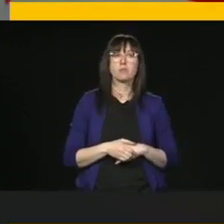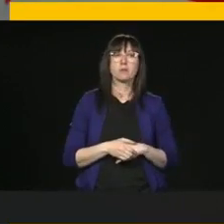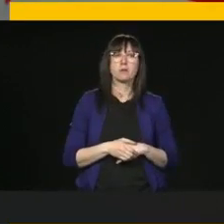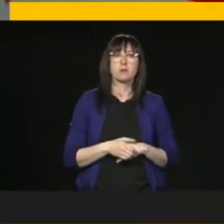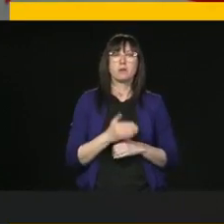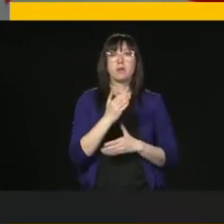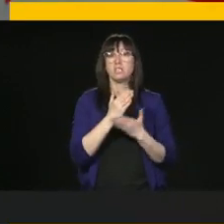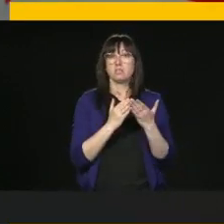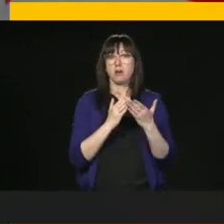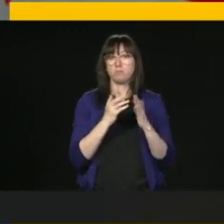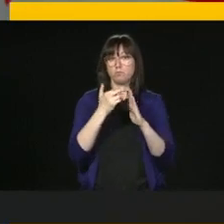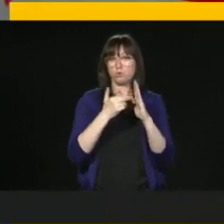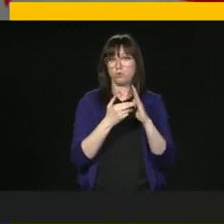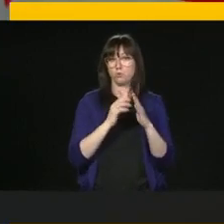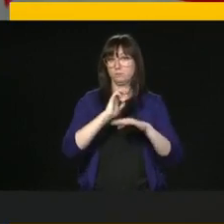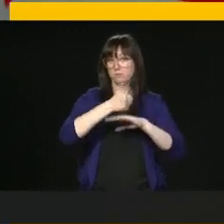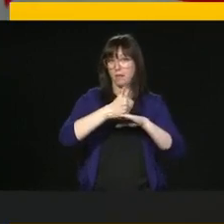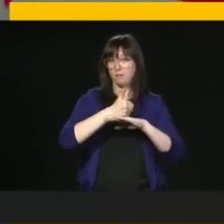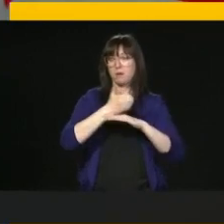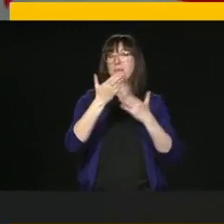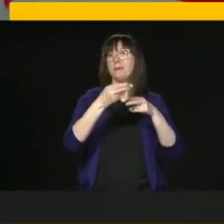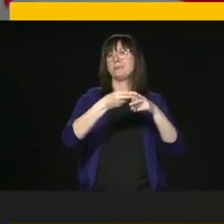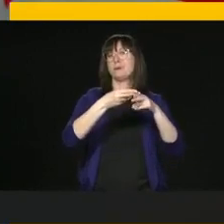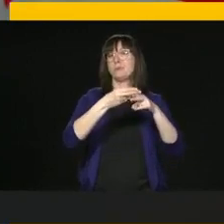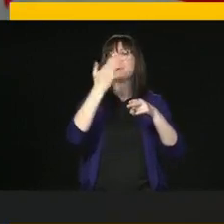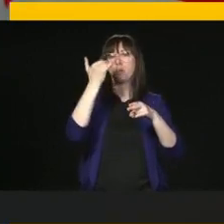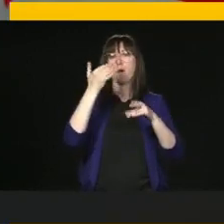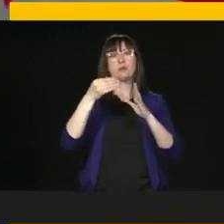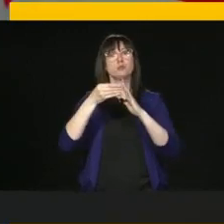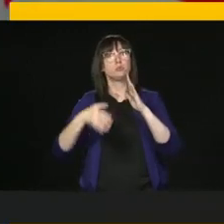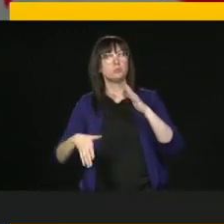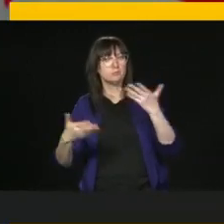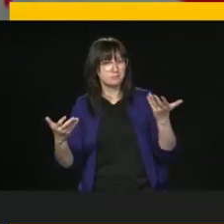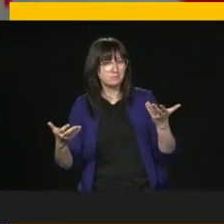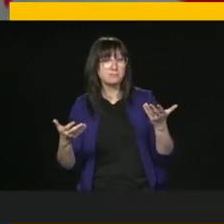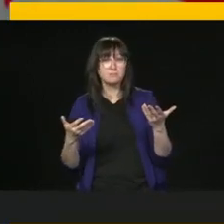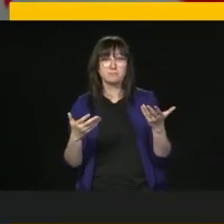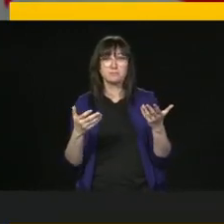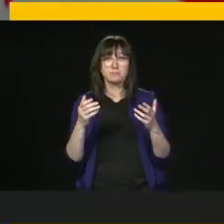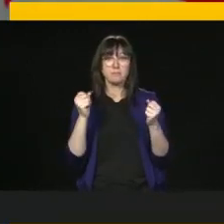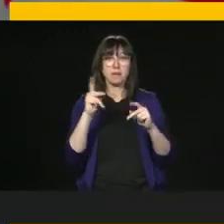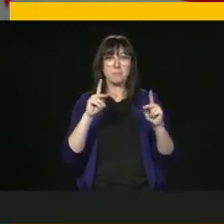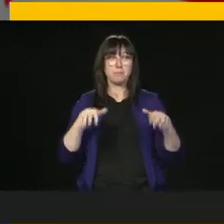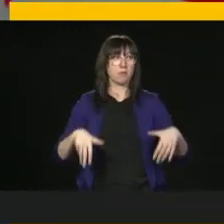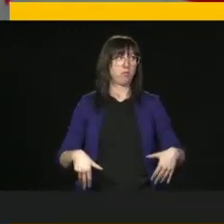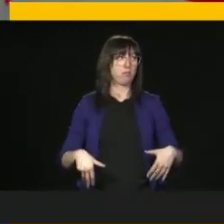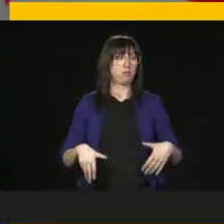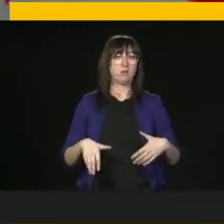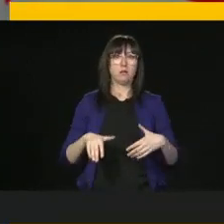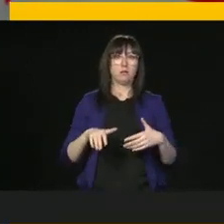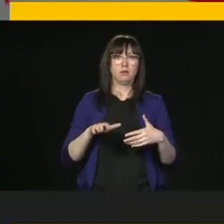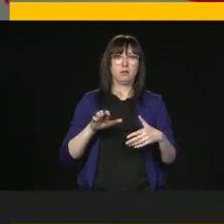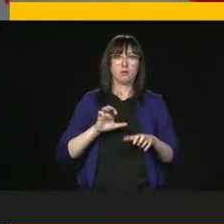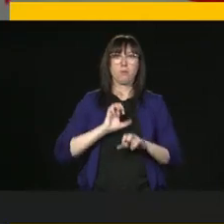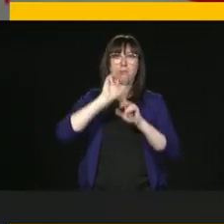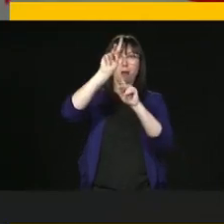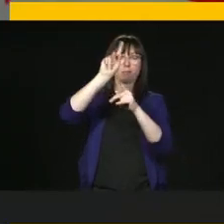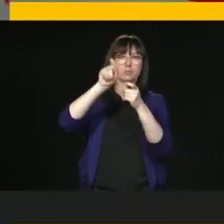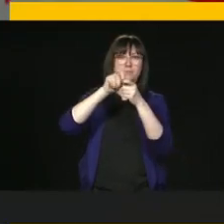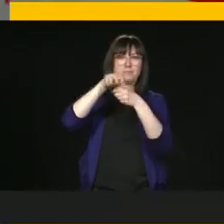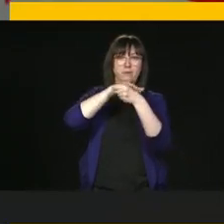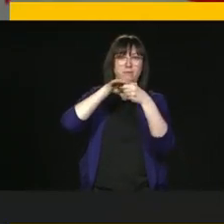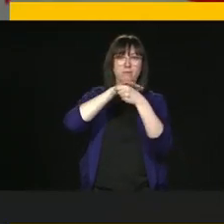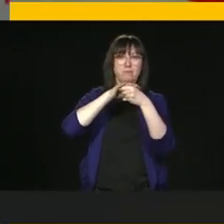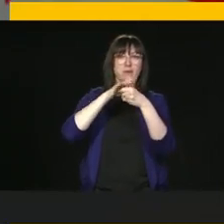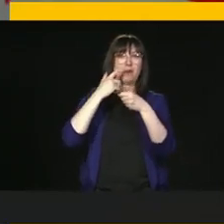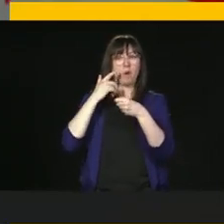with students, huge numbers of people coming back, for example, to a territory right at this moment in time. So some of these